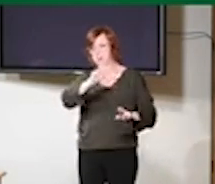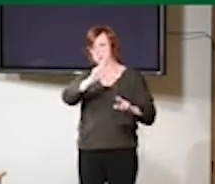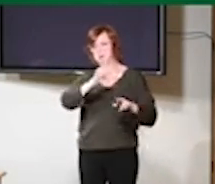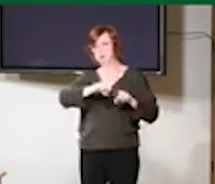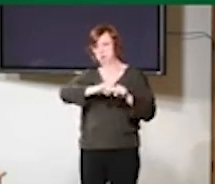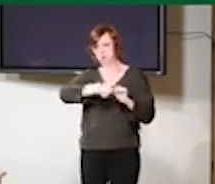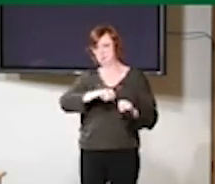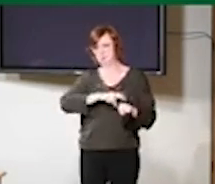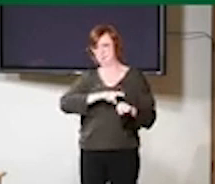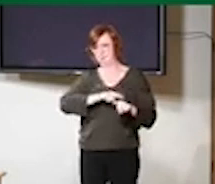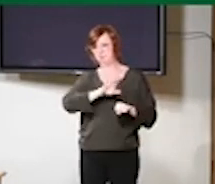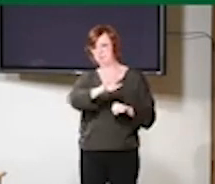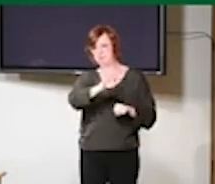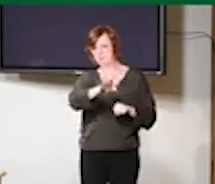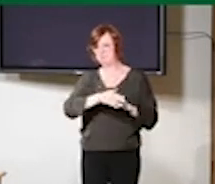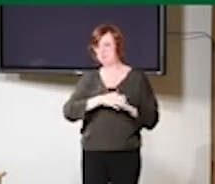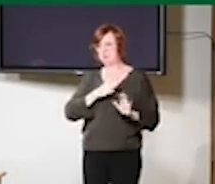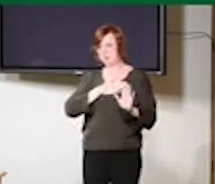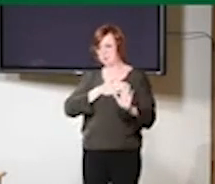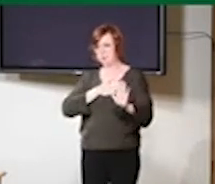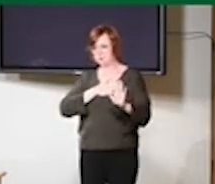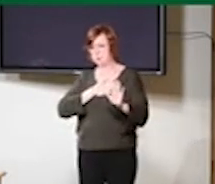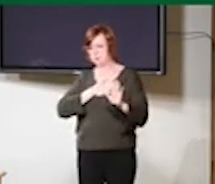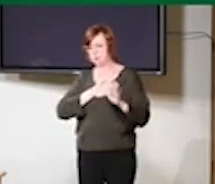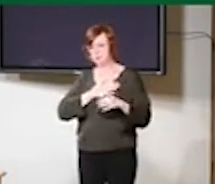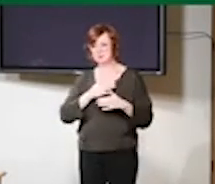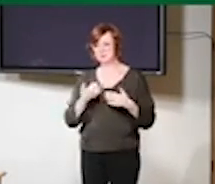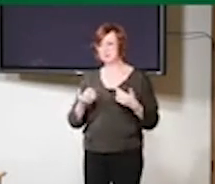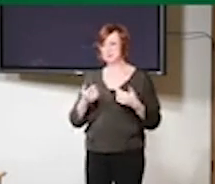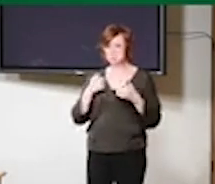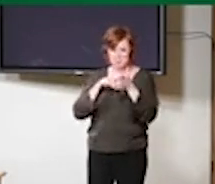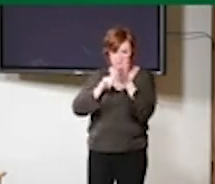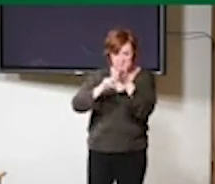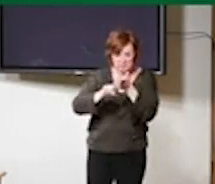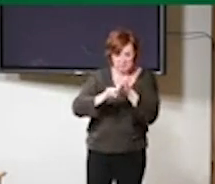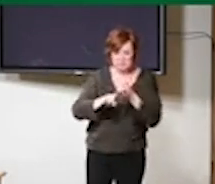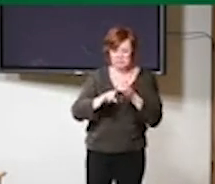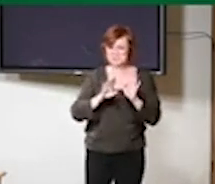further information as much as we can to see if there was a link to another case or to an